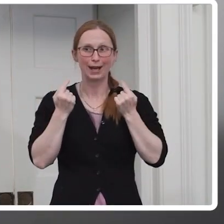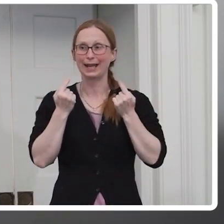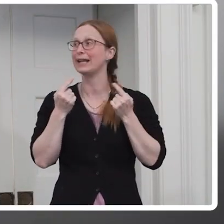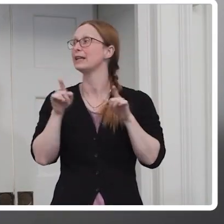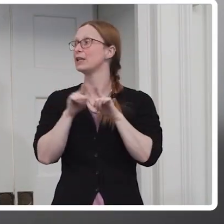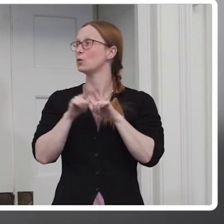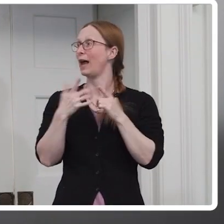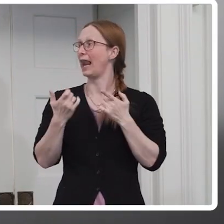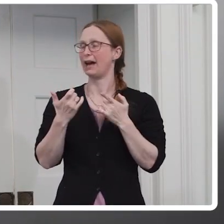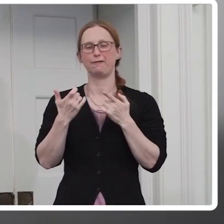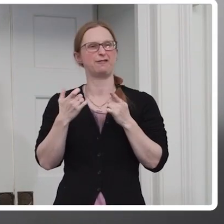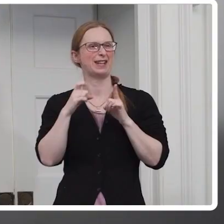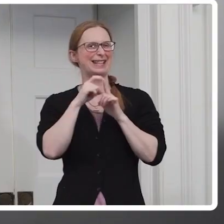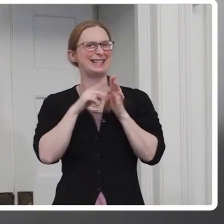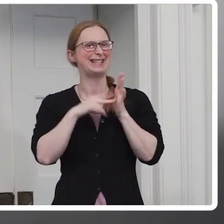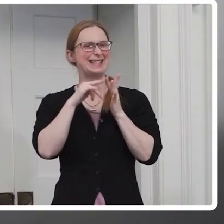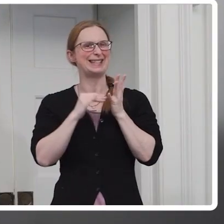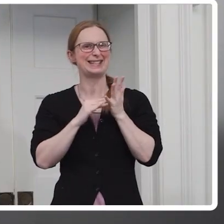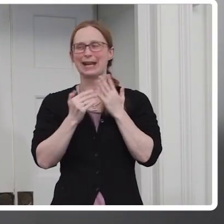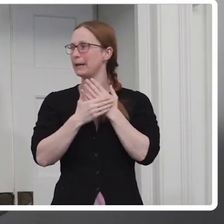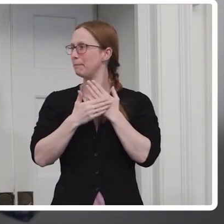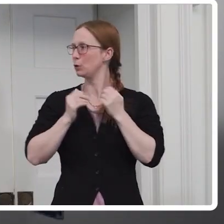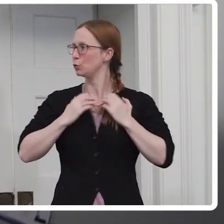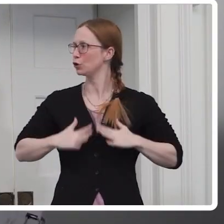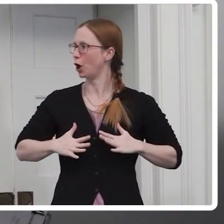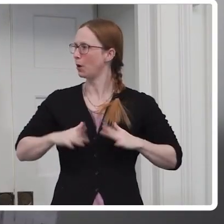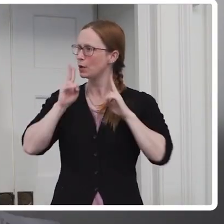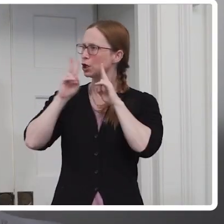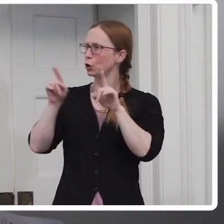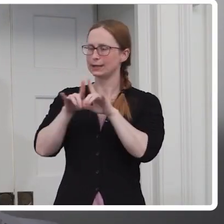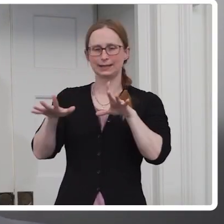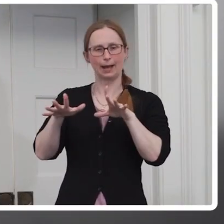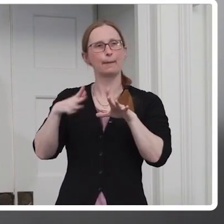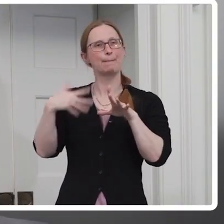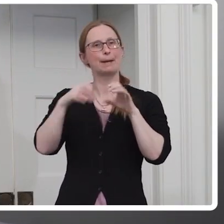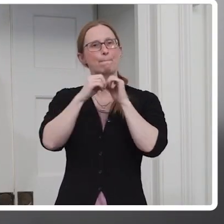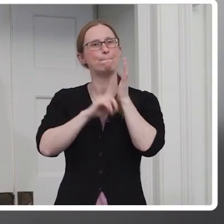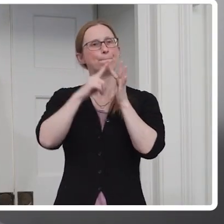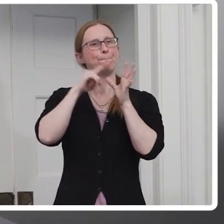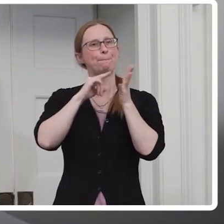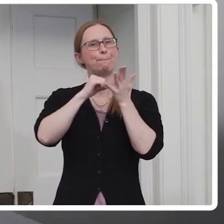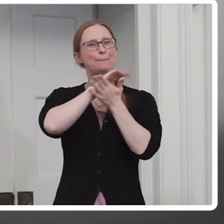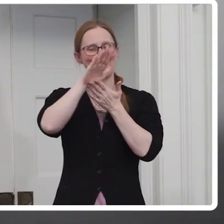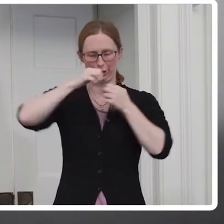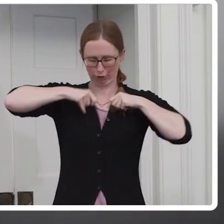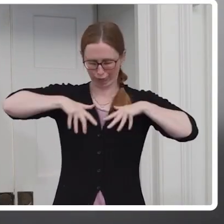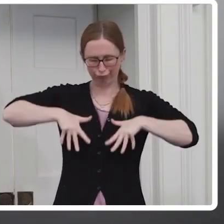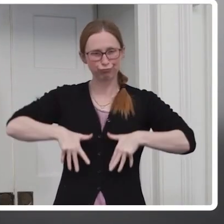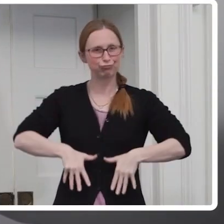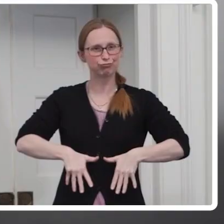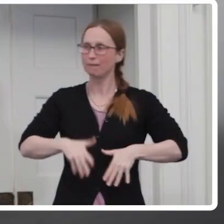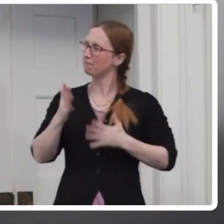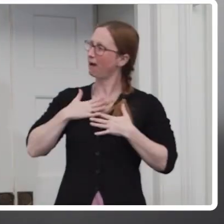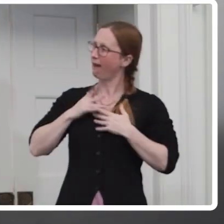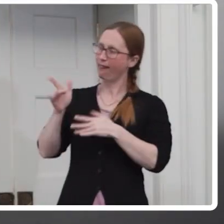curly hair, and I'm wearing a denim top which I have poured toilet bleach all over, and